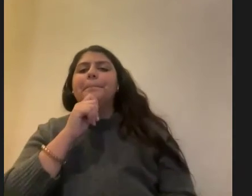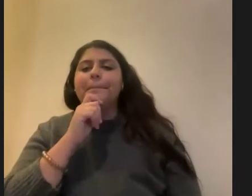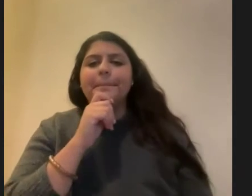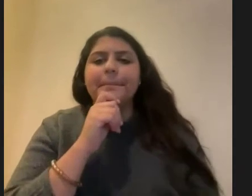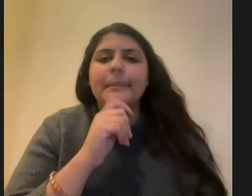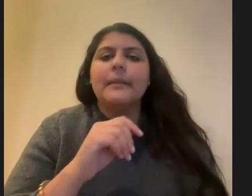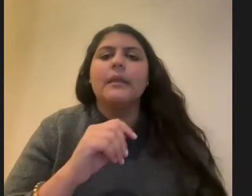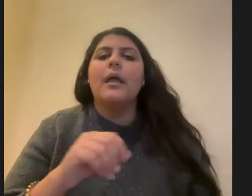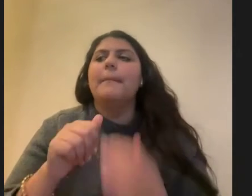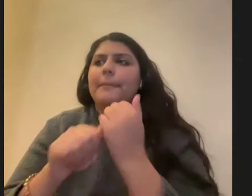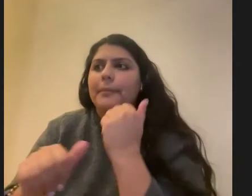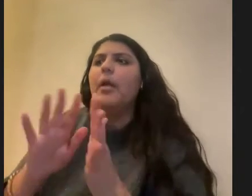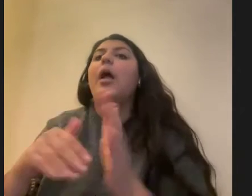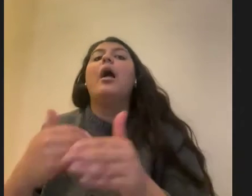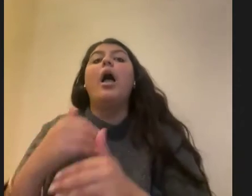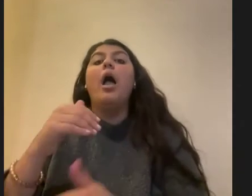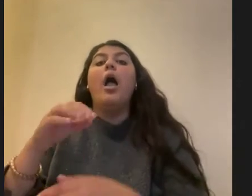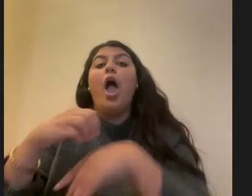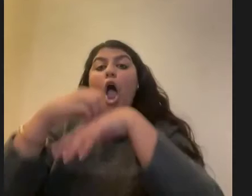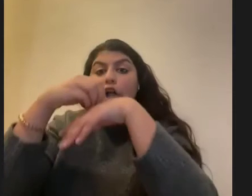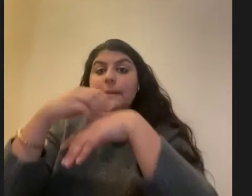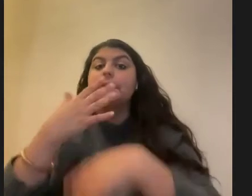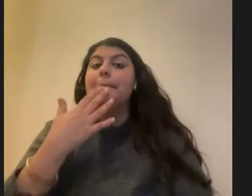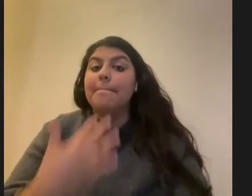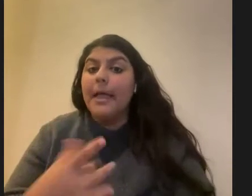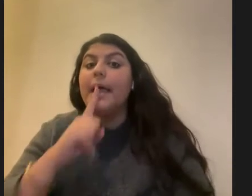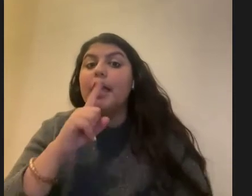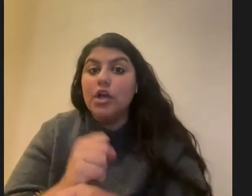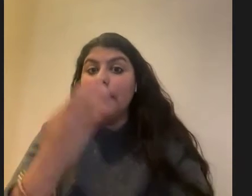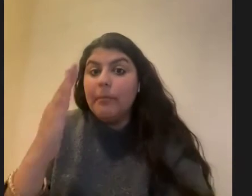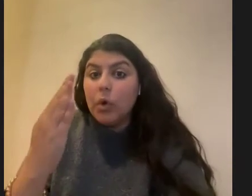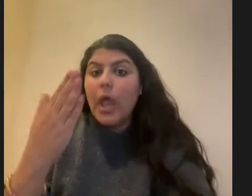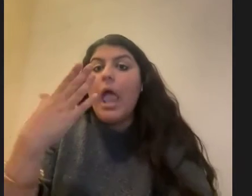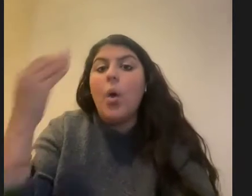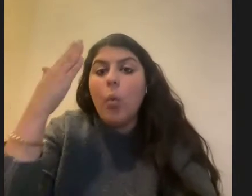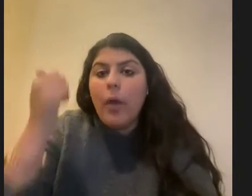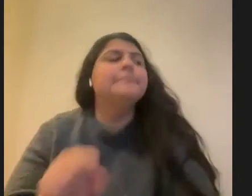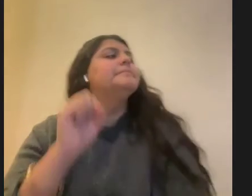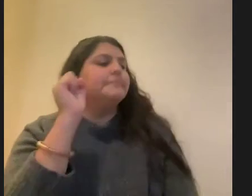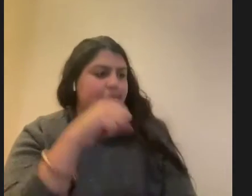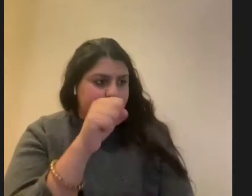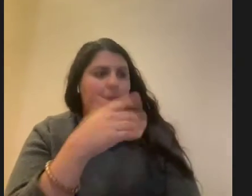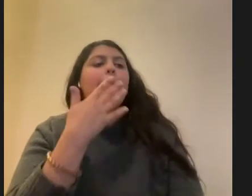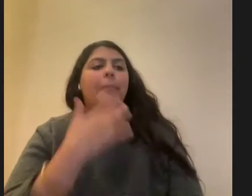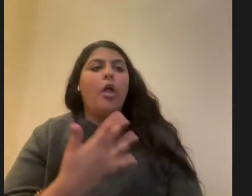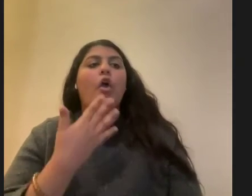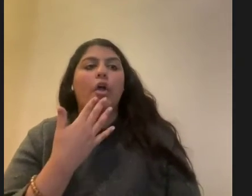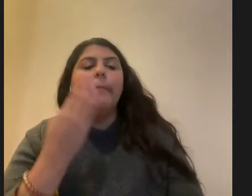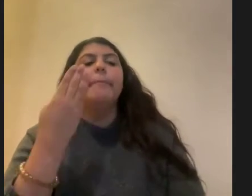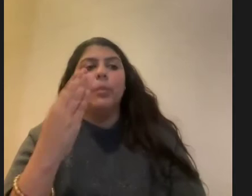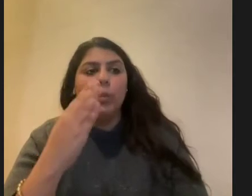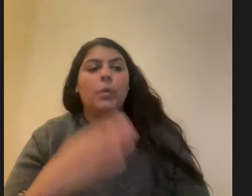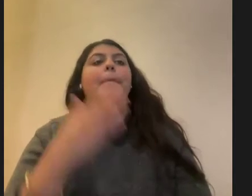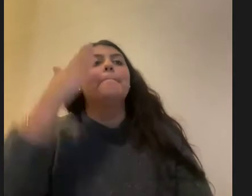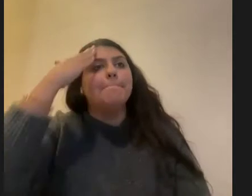Octopus poop. Are octopuses' blood actually blue, and why? Yes, their blood is blue because